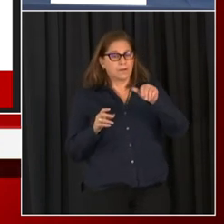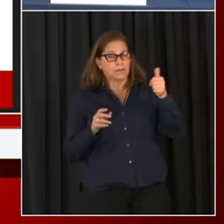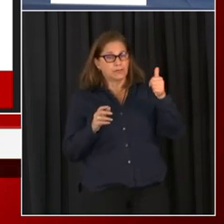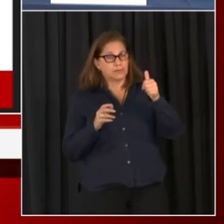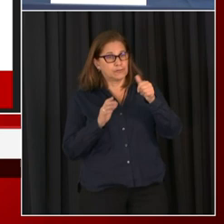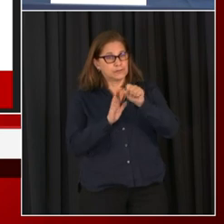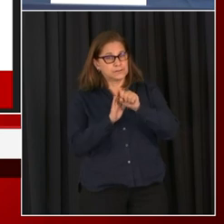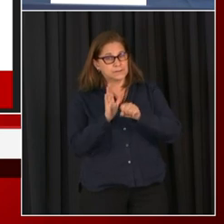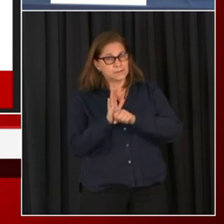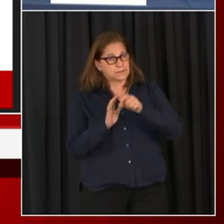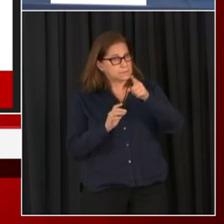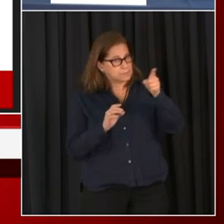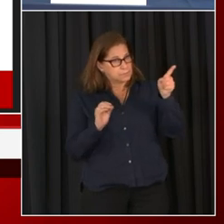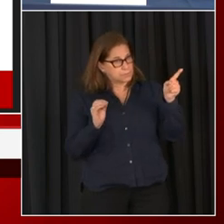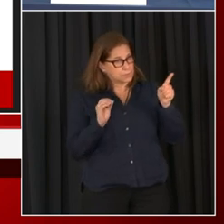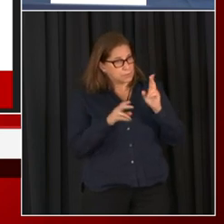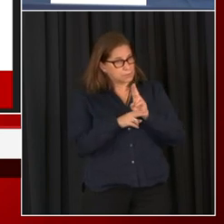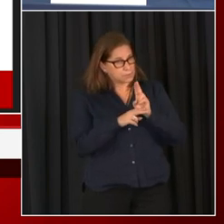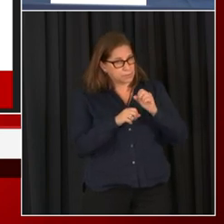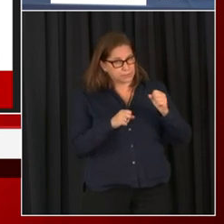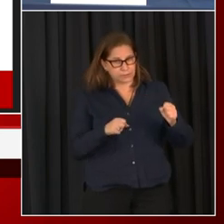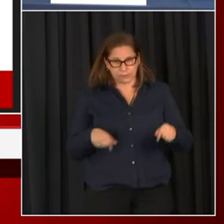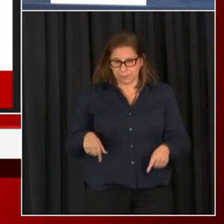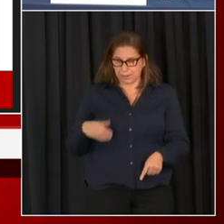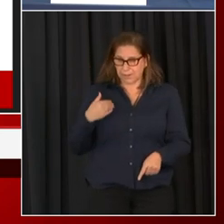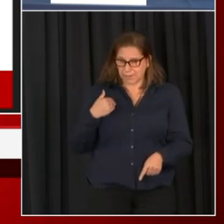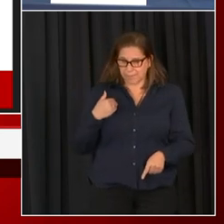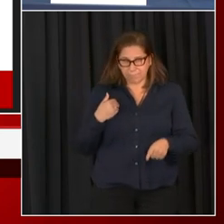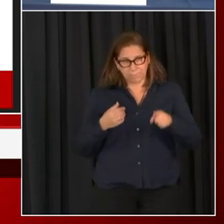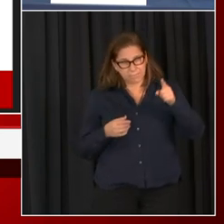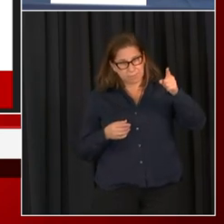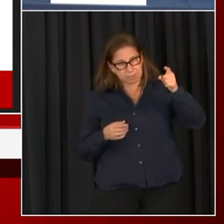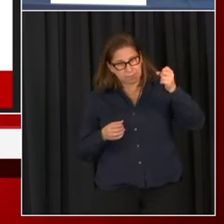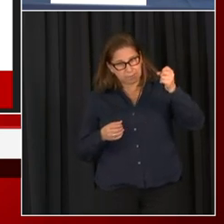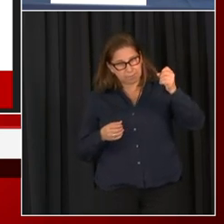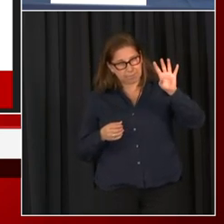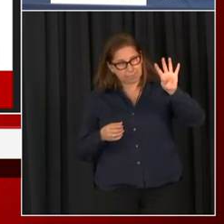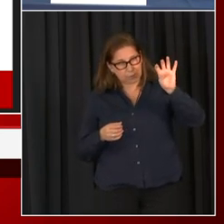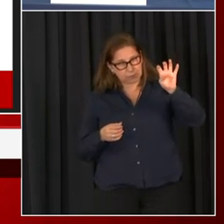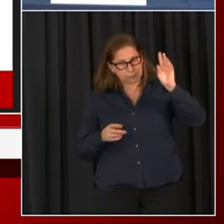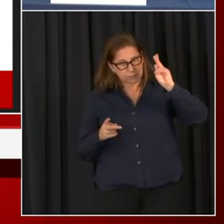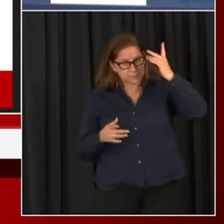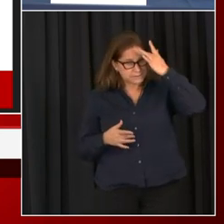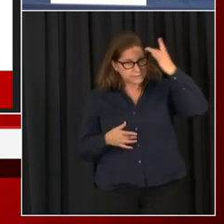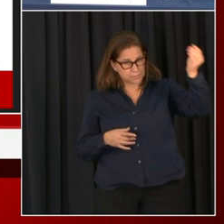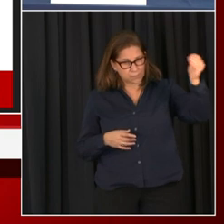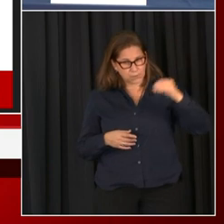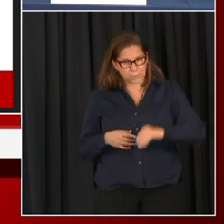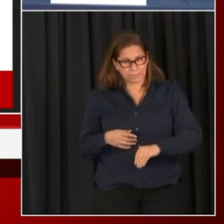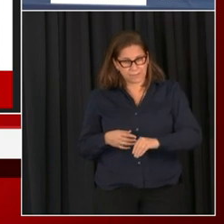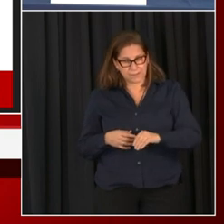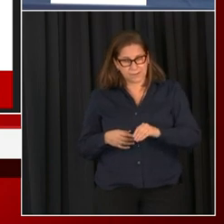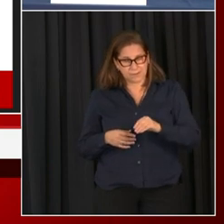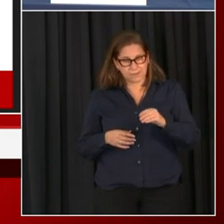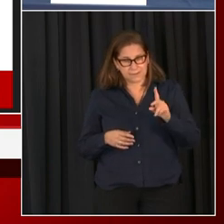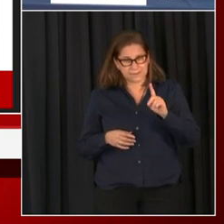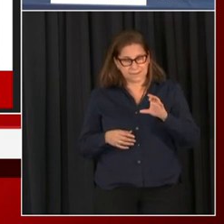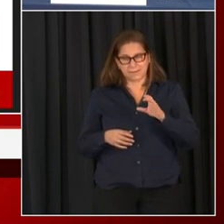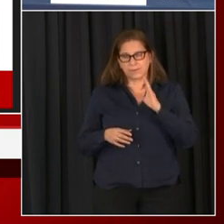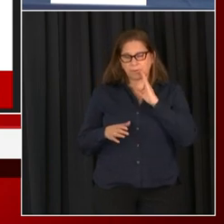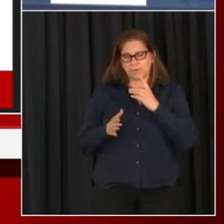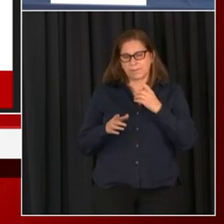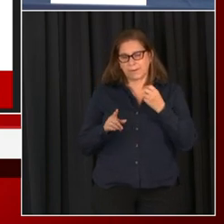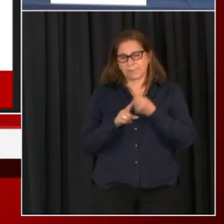them who are sick who moved to DC, we're looking at least 25% increases in premiums, so thousands